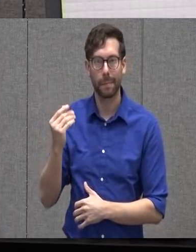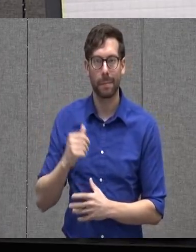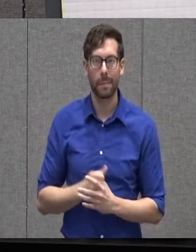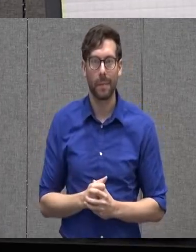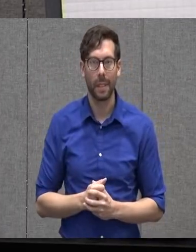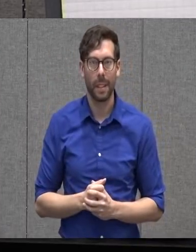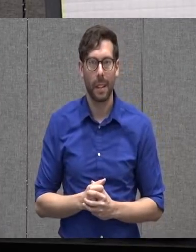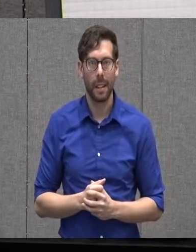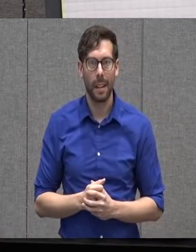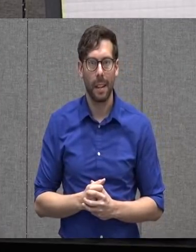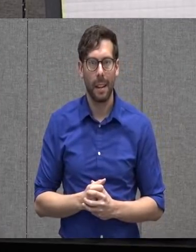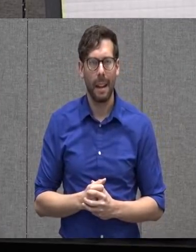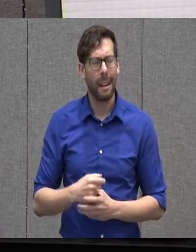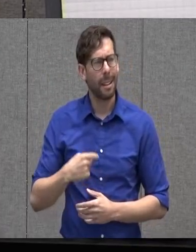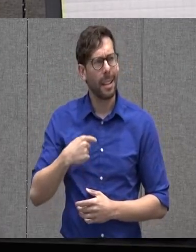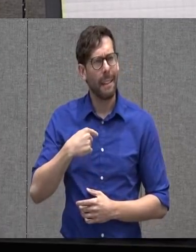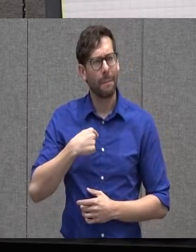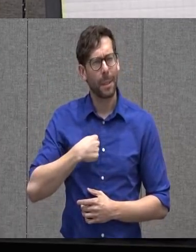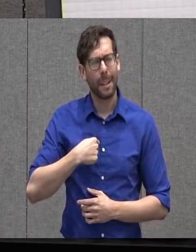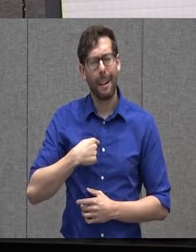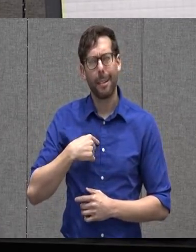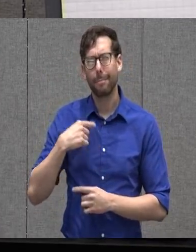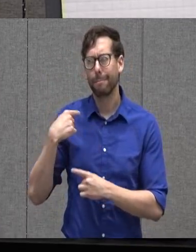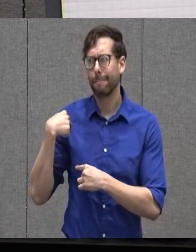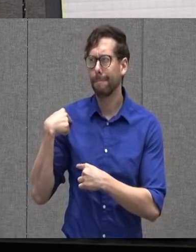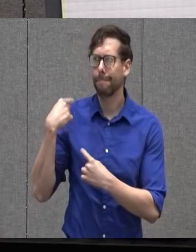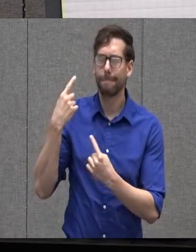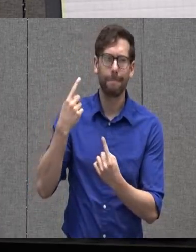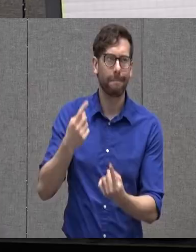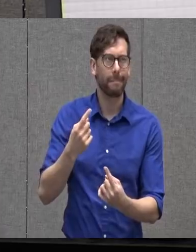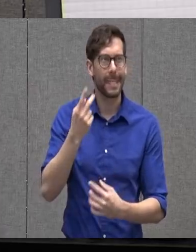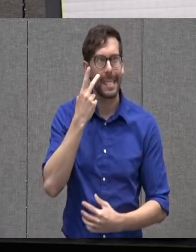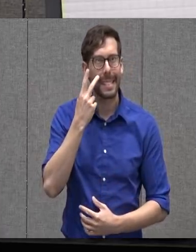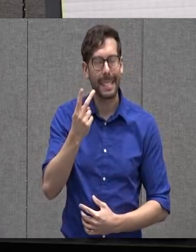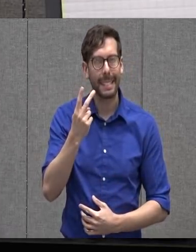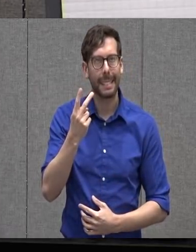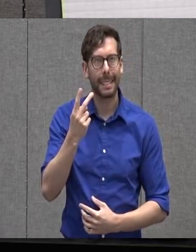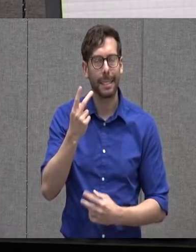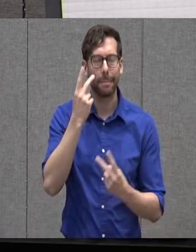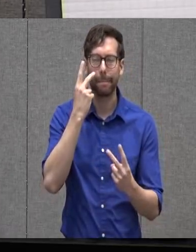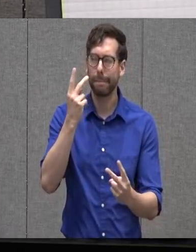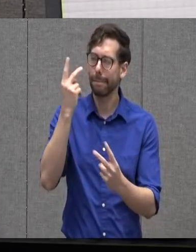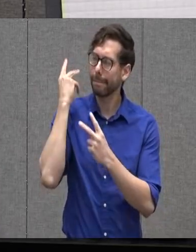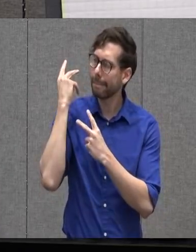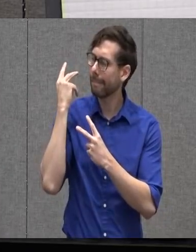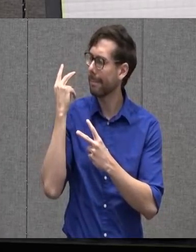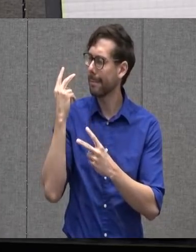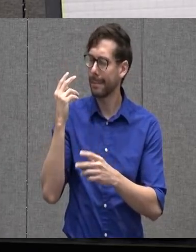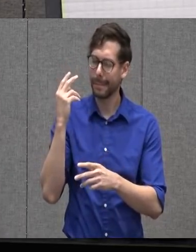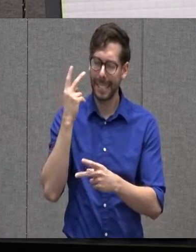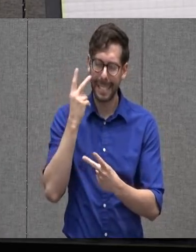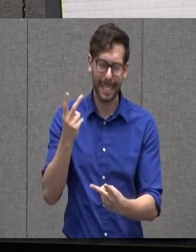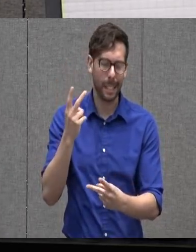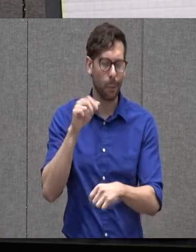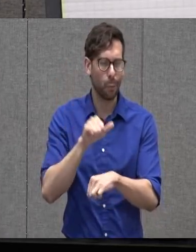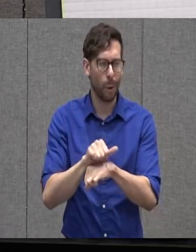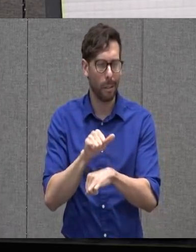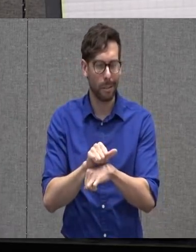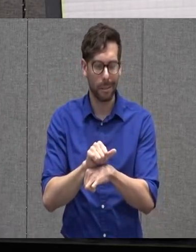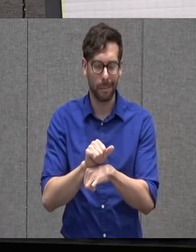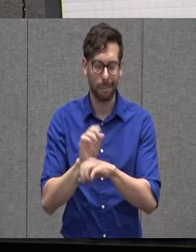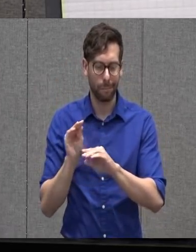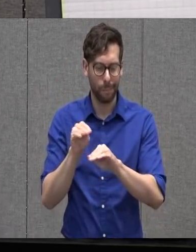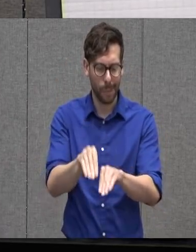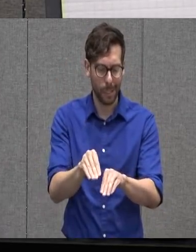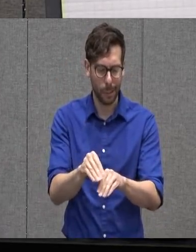have ever seen a rock in a fire. And maybe if you camp or you have a fire pit,